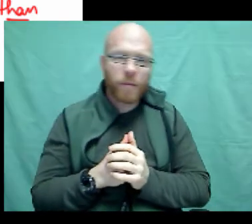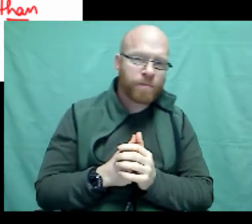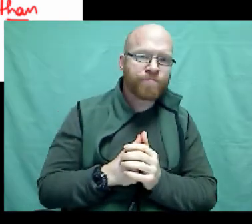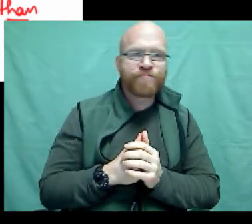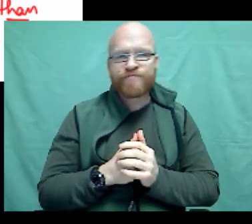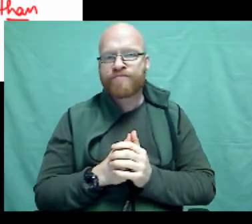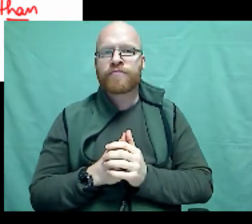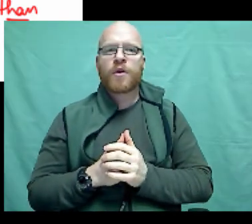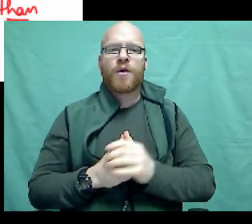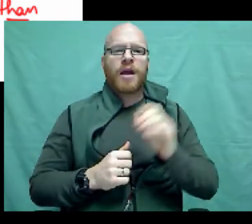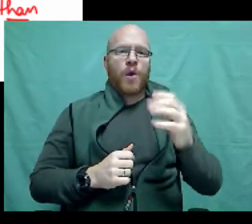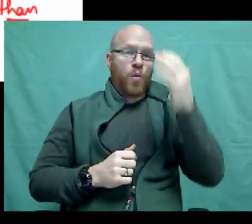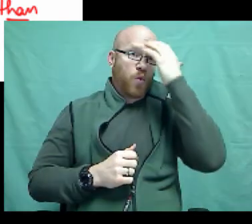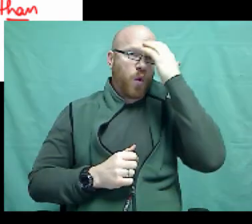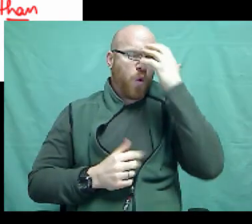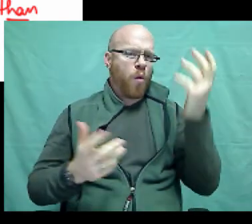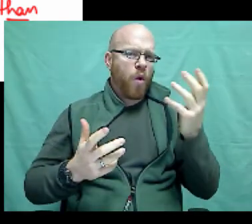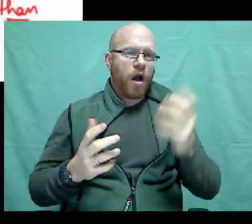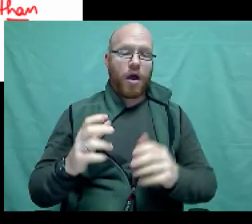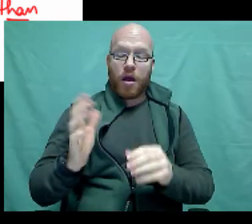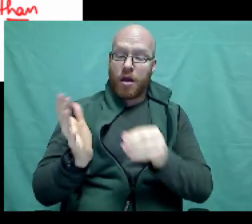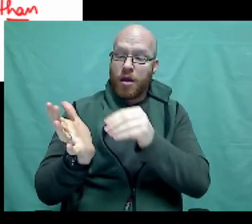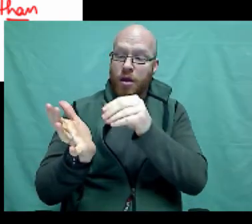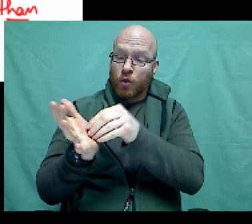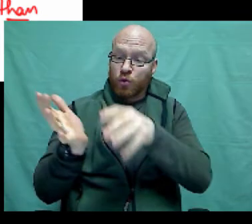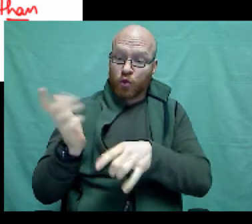Well, we know